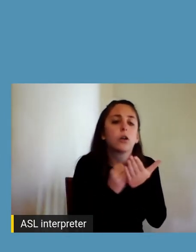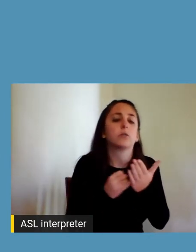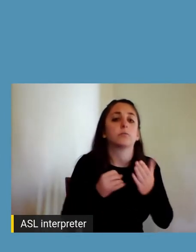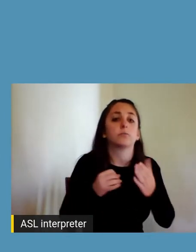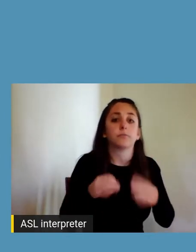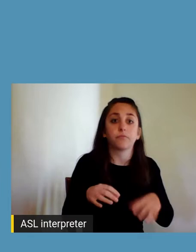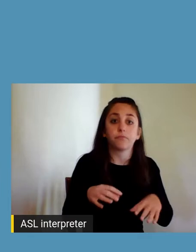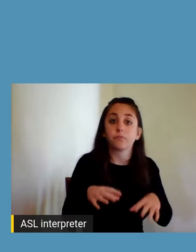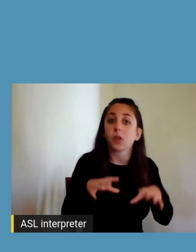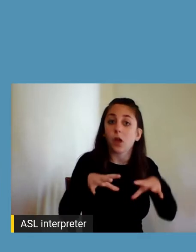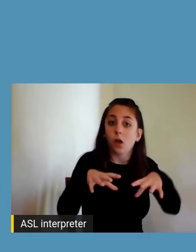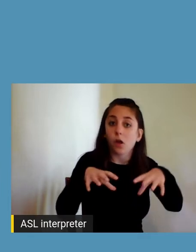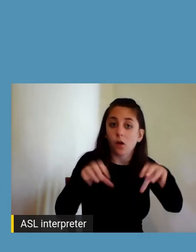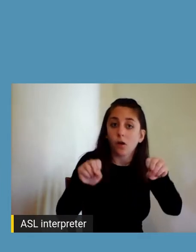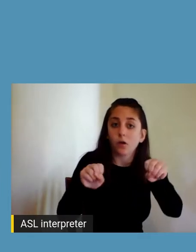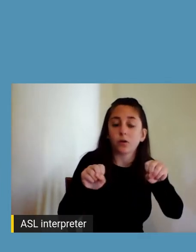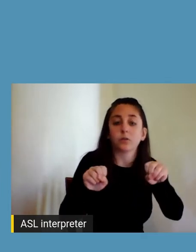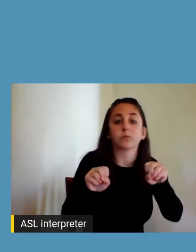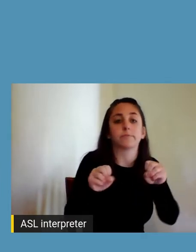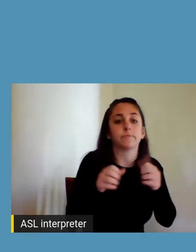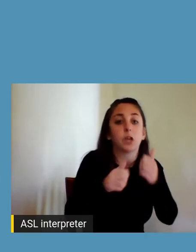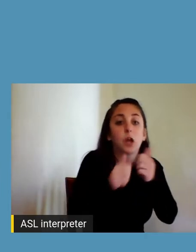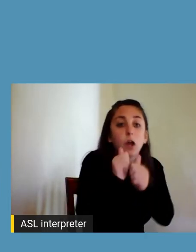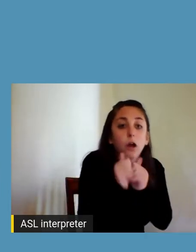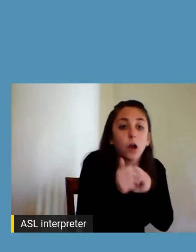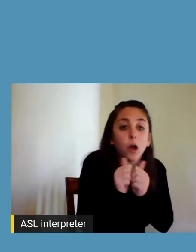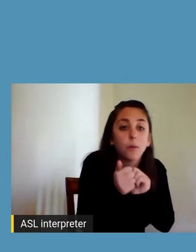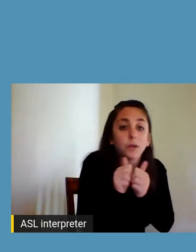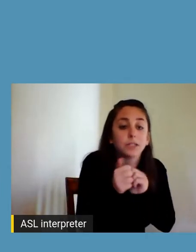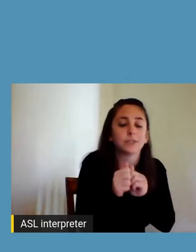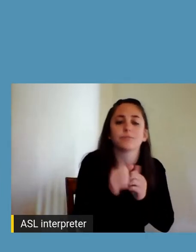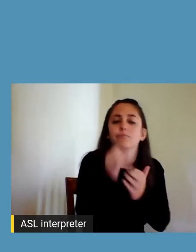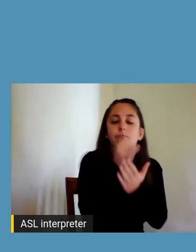an annual juried youth competition. So all the artwork goes in our galleries.